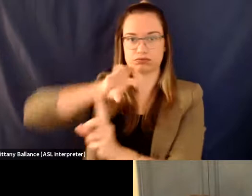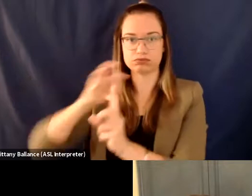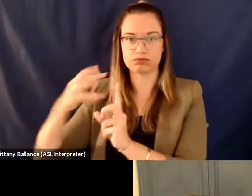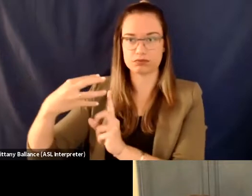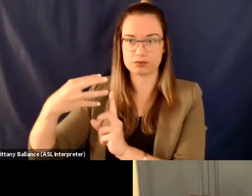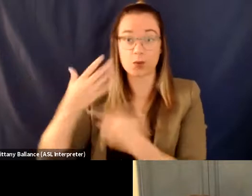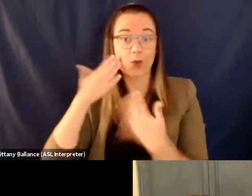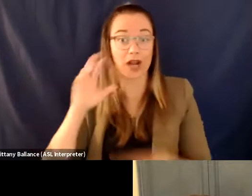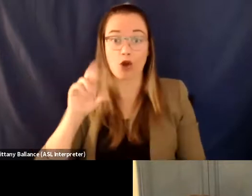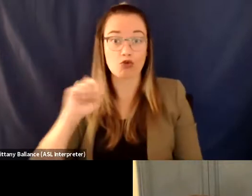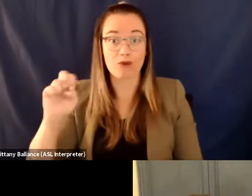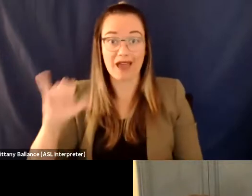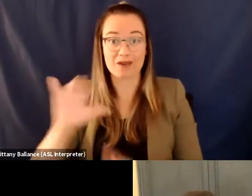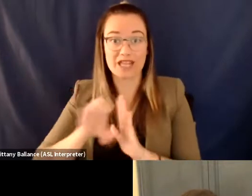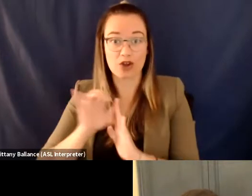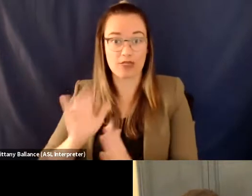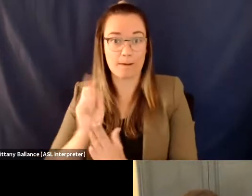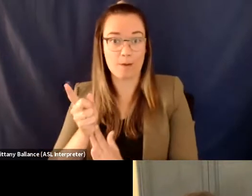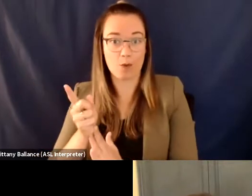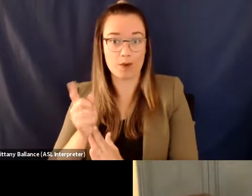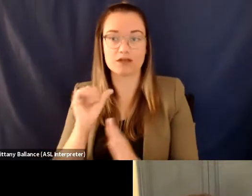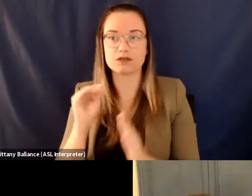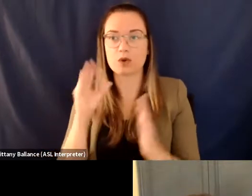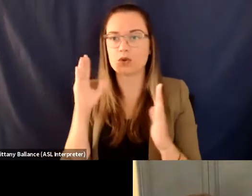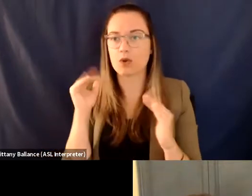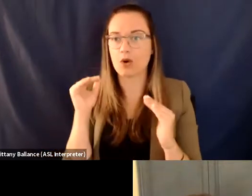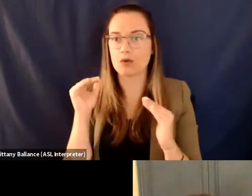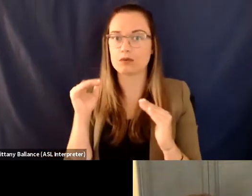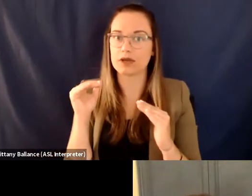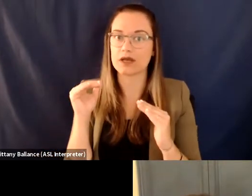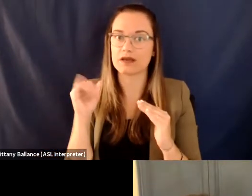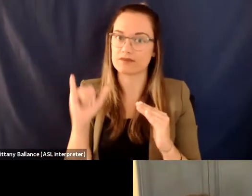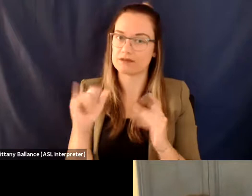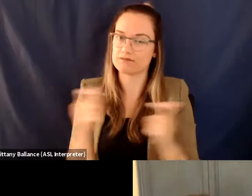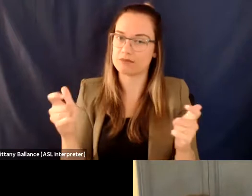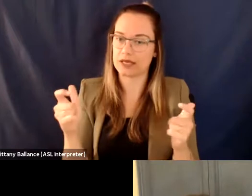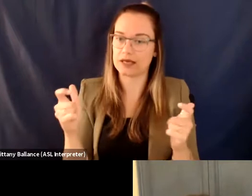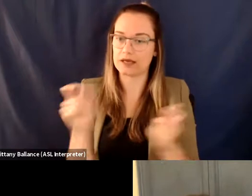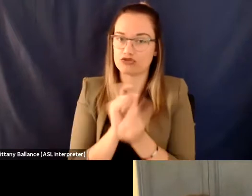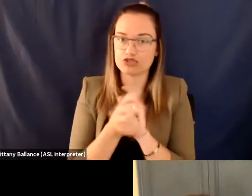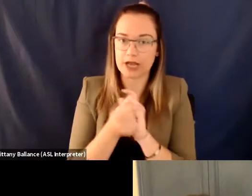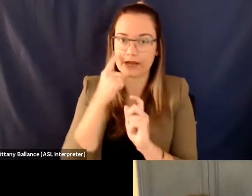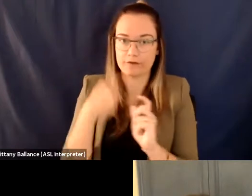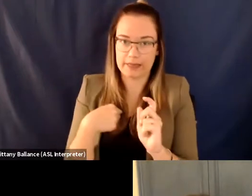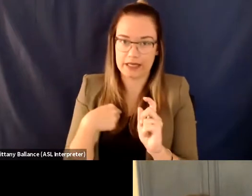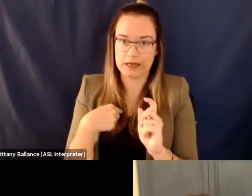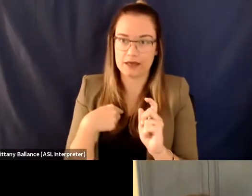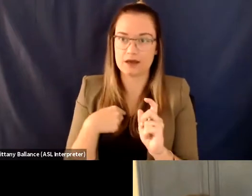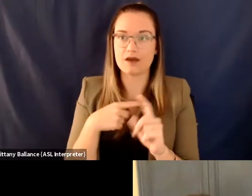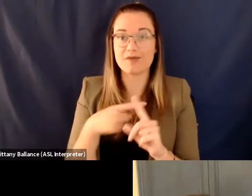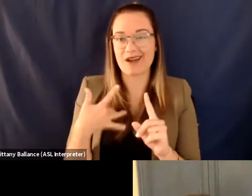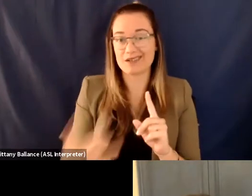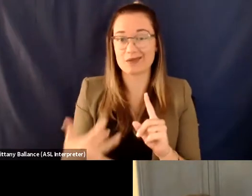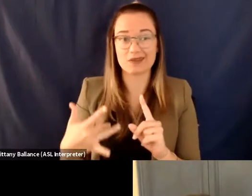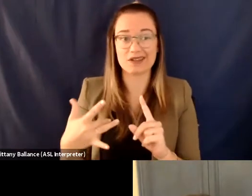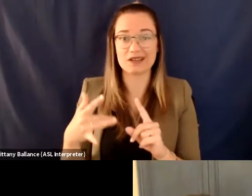know Renee was a character at that moment. So you're hoping, and this is a really significant change for me, which is I'm used to shooting every